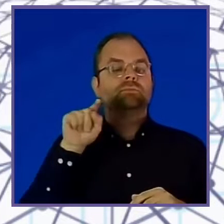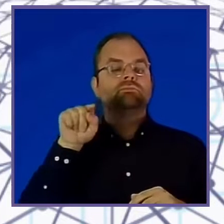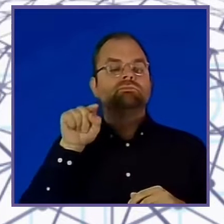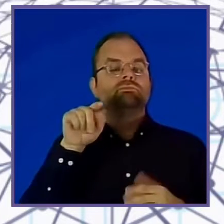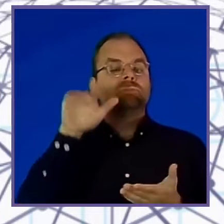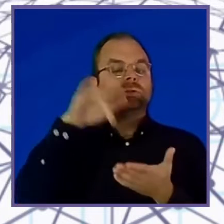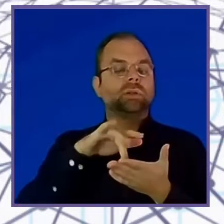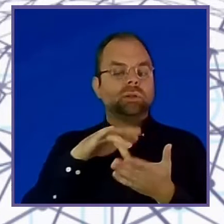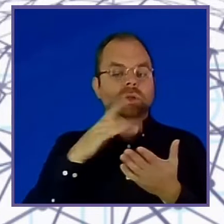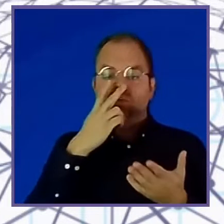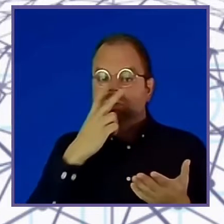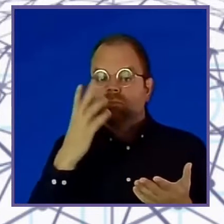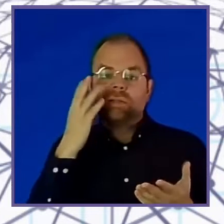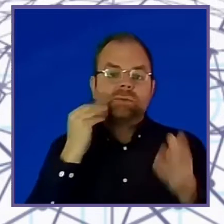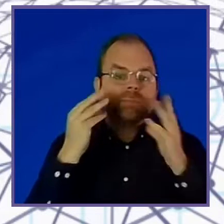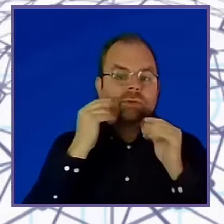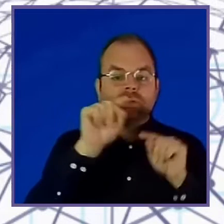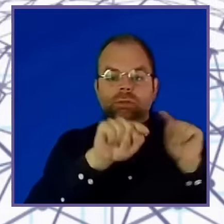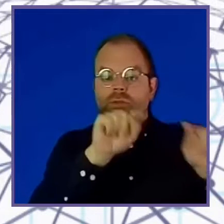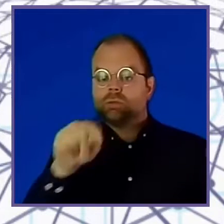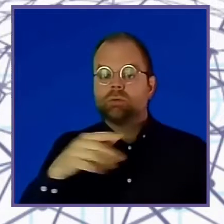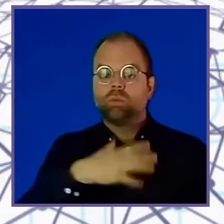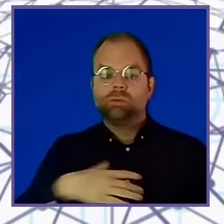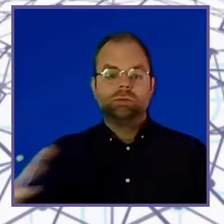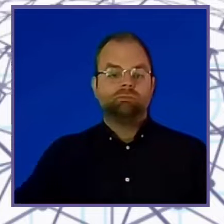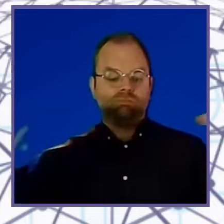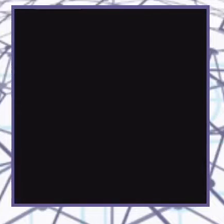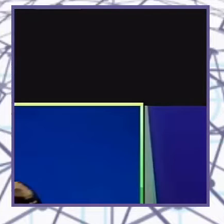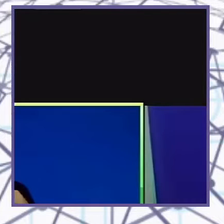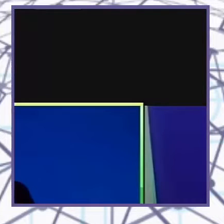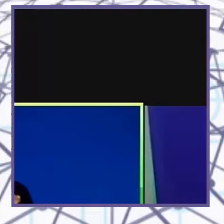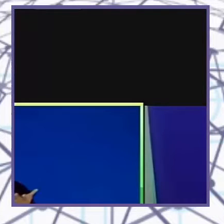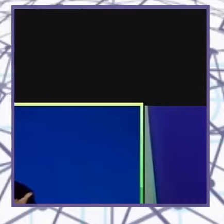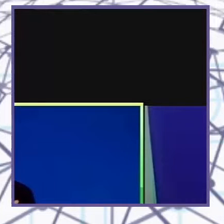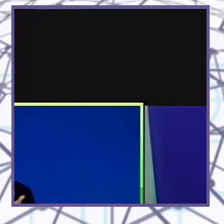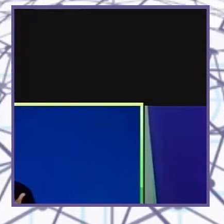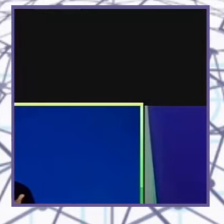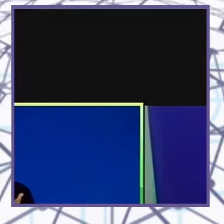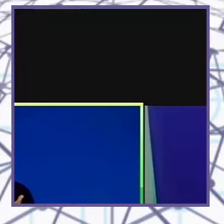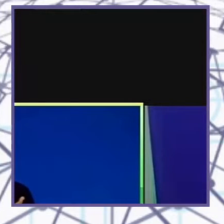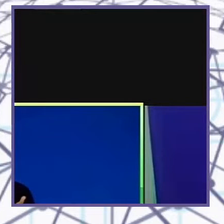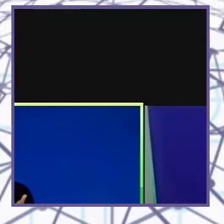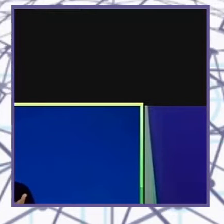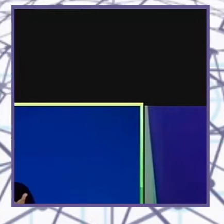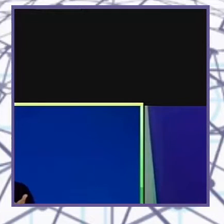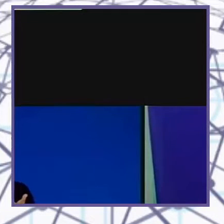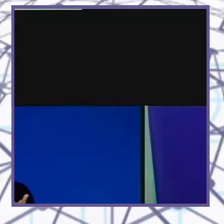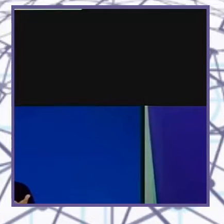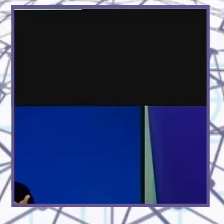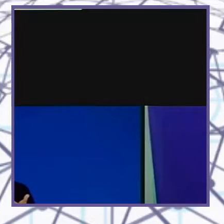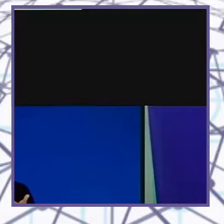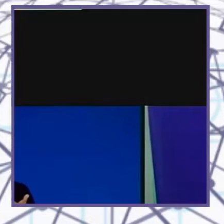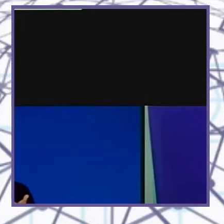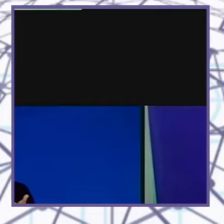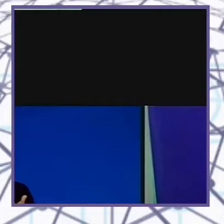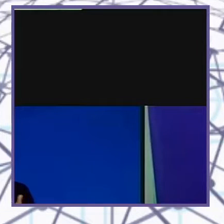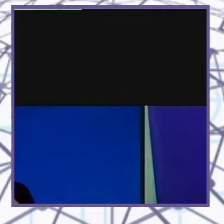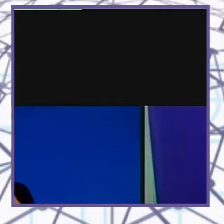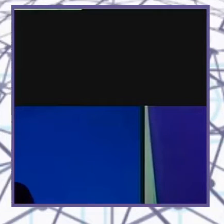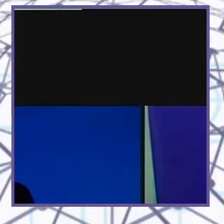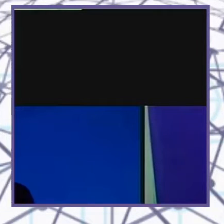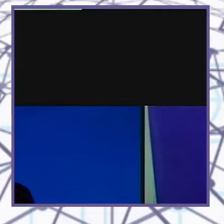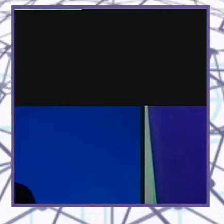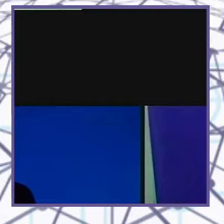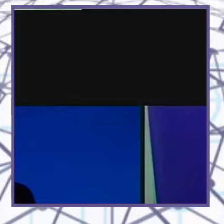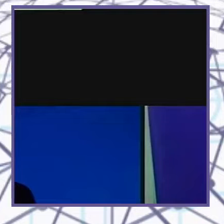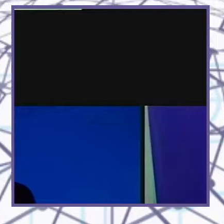can experience different kinds of accessibility hurdles that are normally encountered. Like,